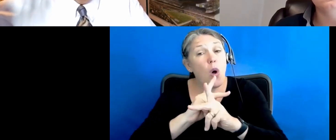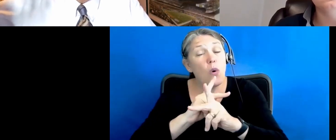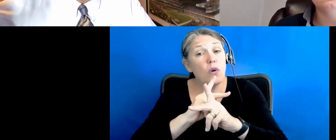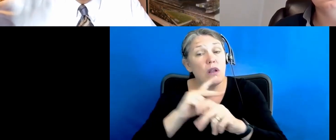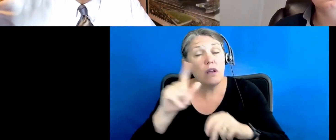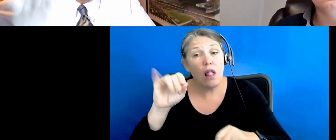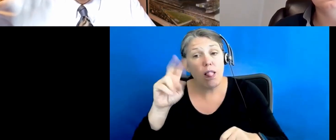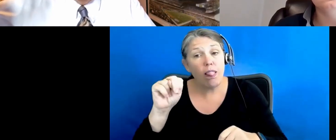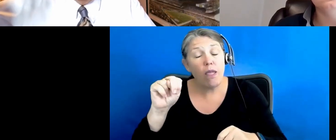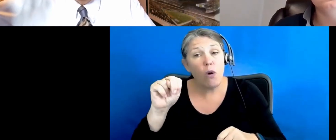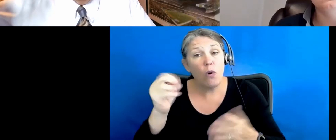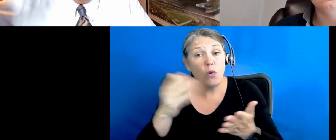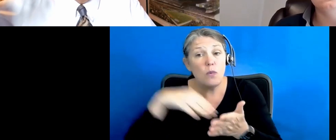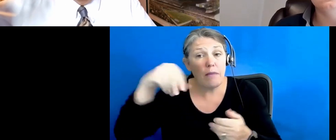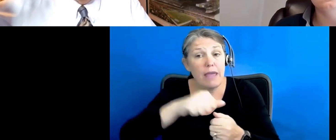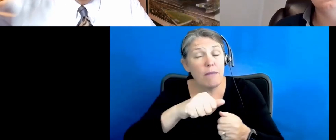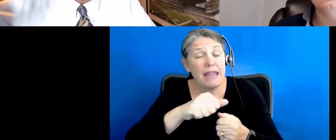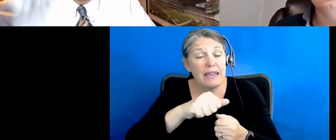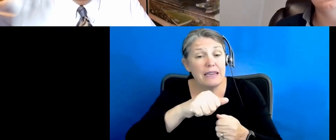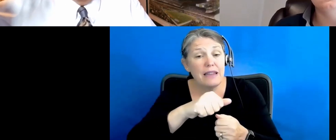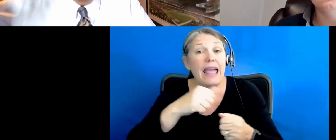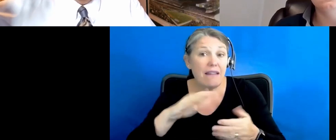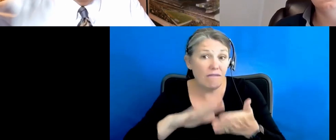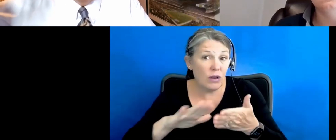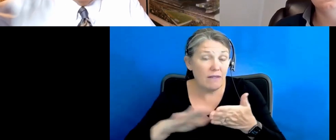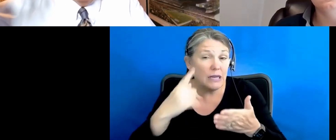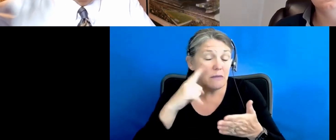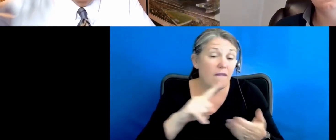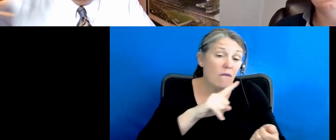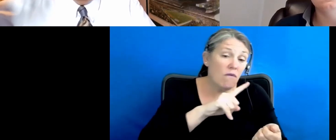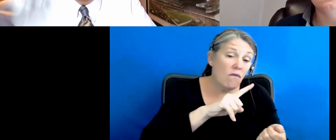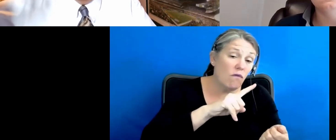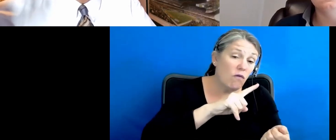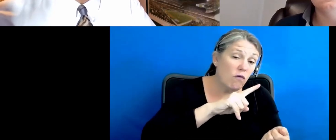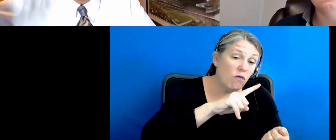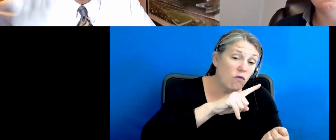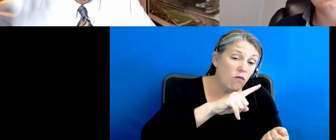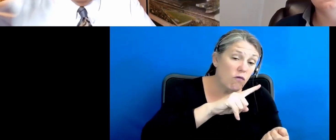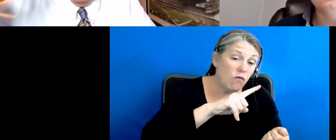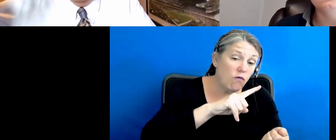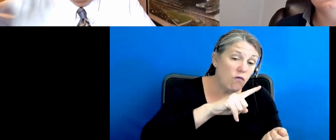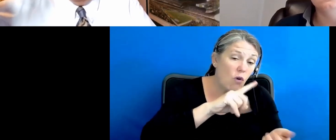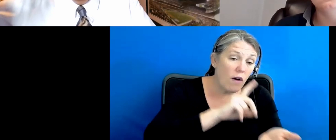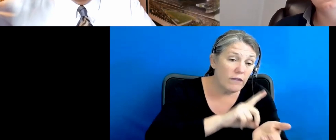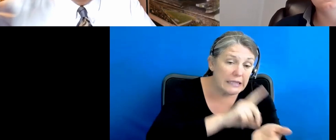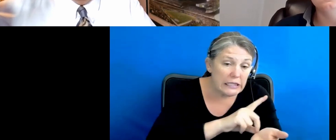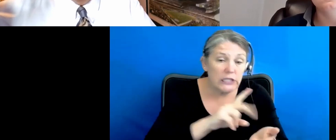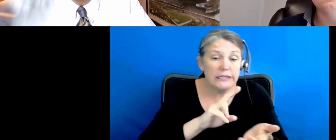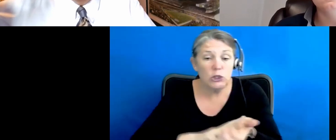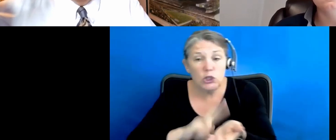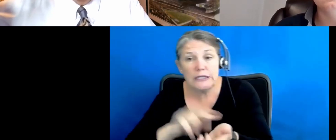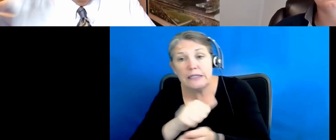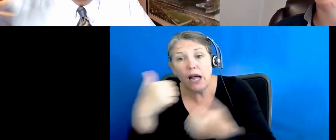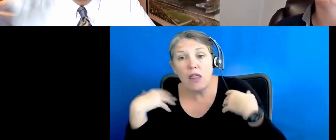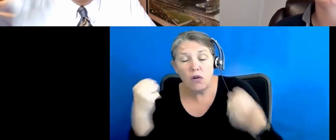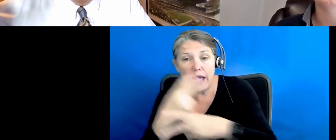forgiveness for physicians, nurses, and other healthcare professionals that want to focus on caring for